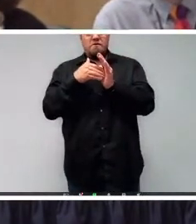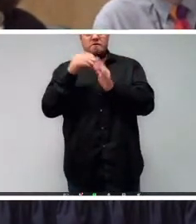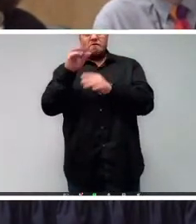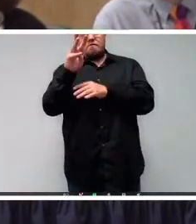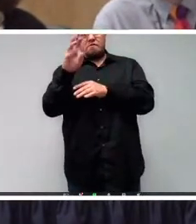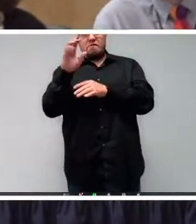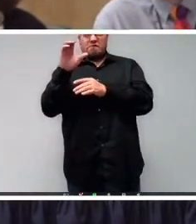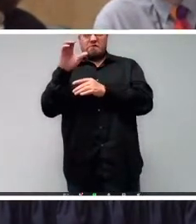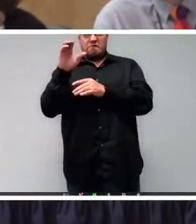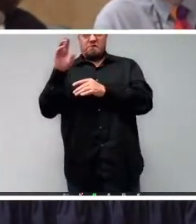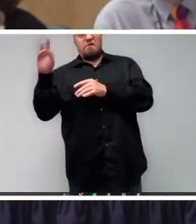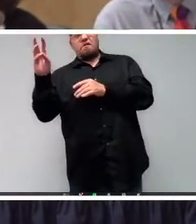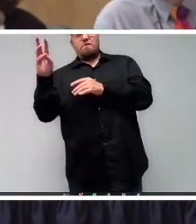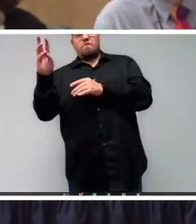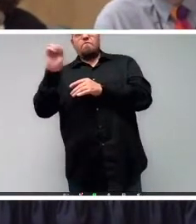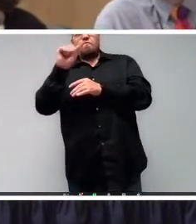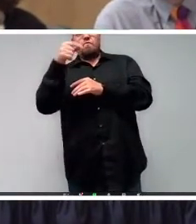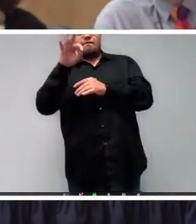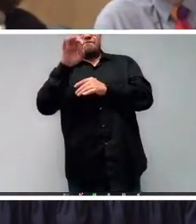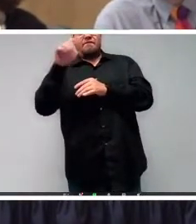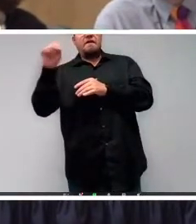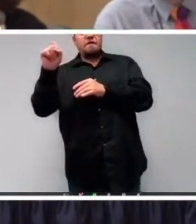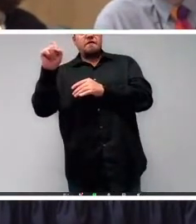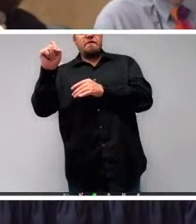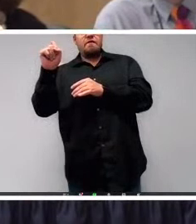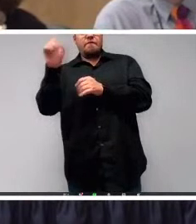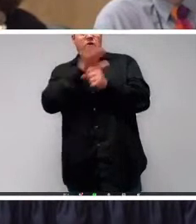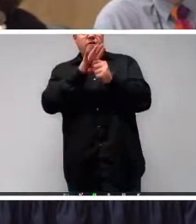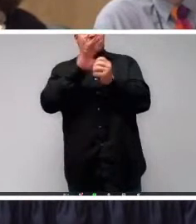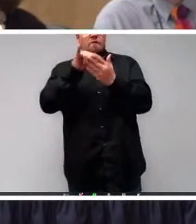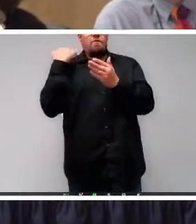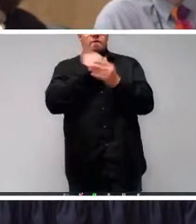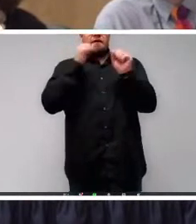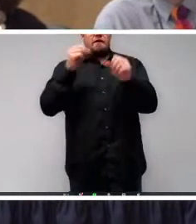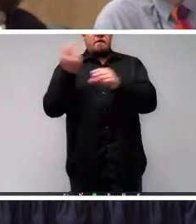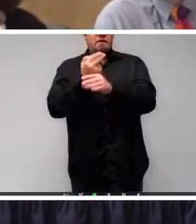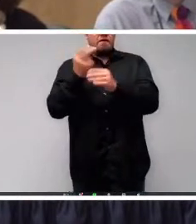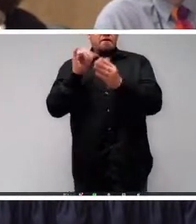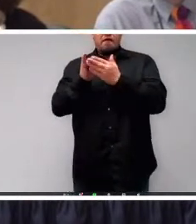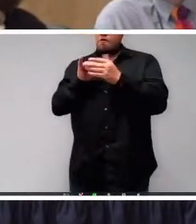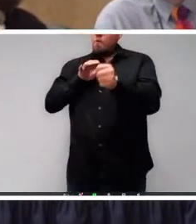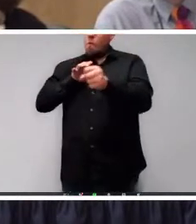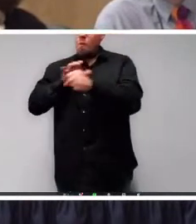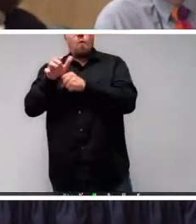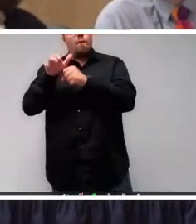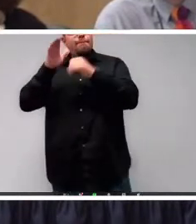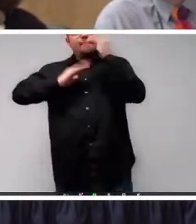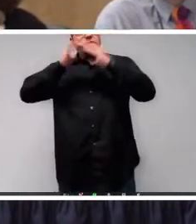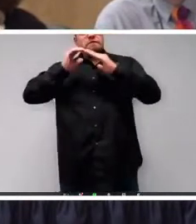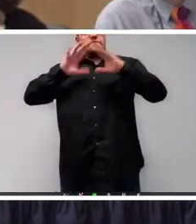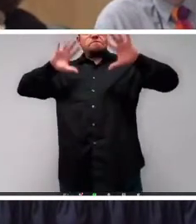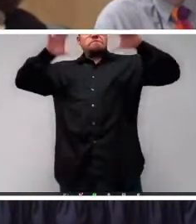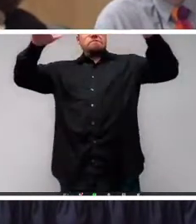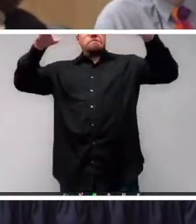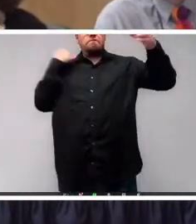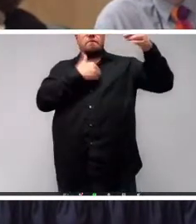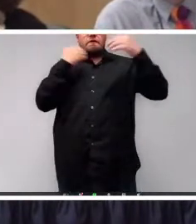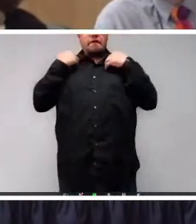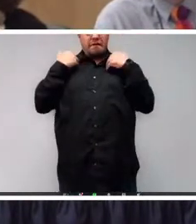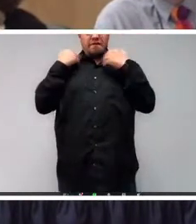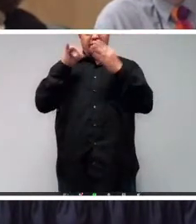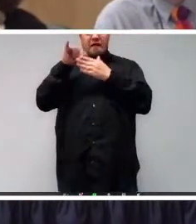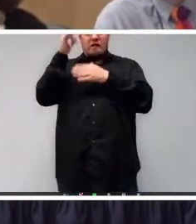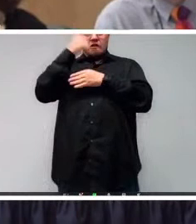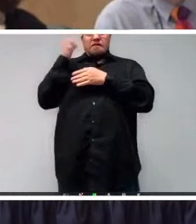145,666 square feet of usable space. And that encompasses the entire structure now. And even though this looks like one